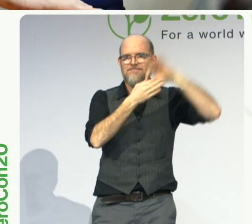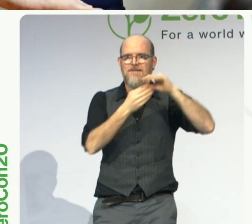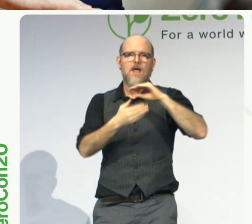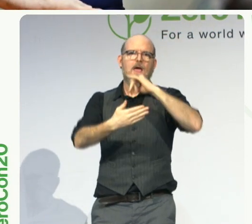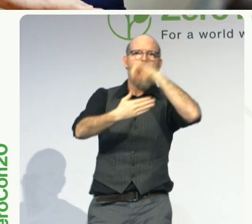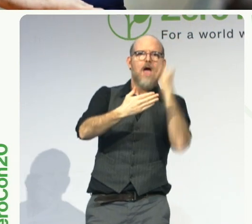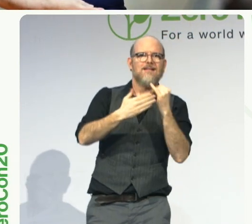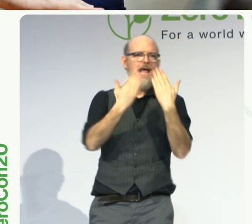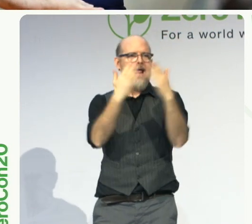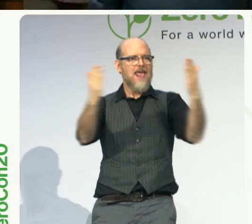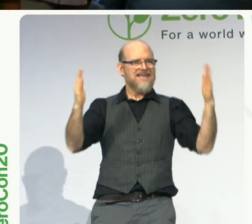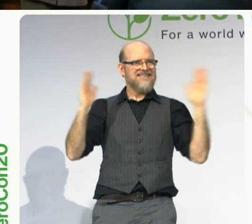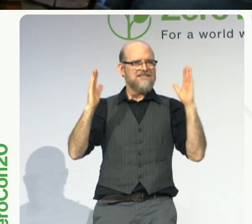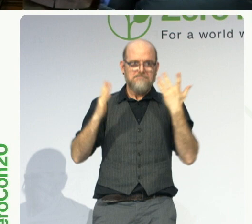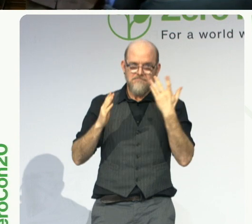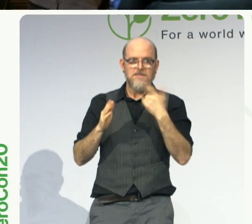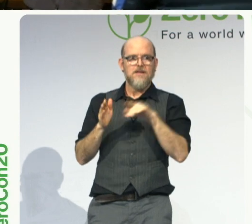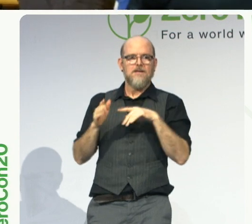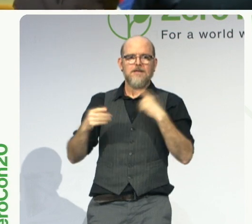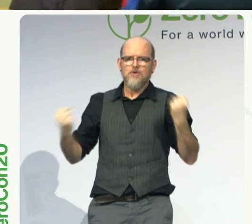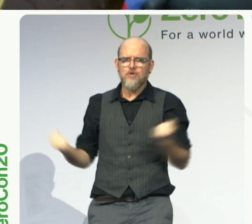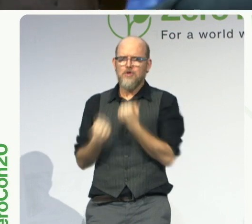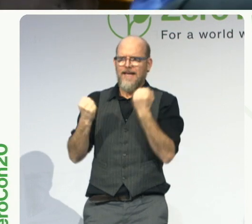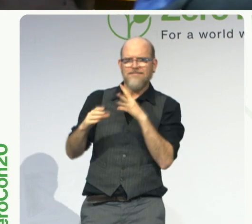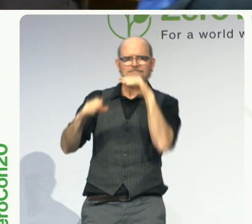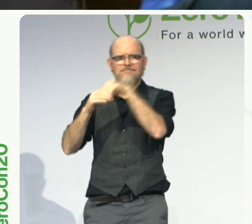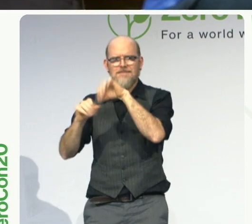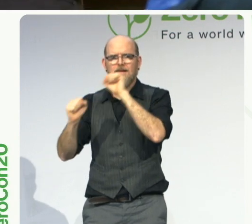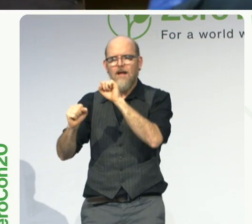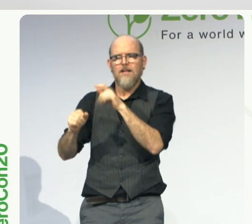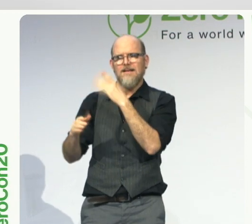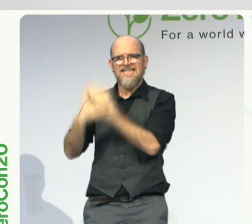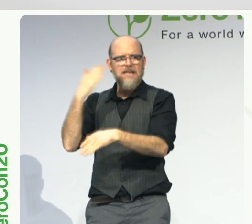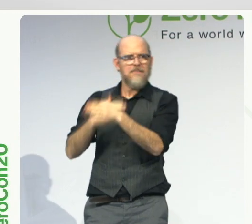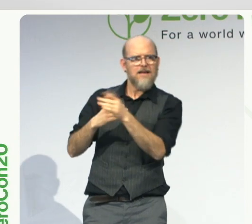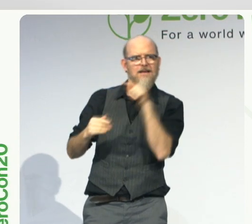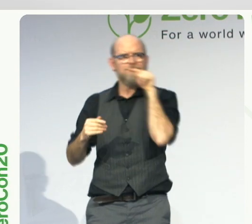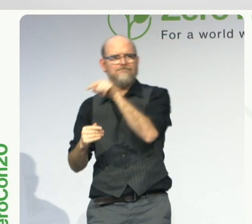with disabilities to conduct art tours and create job opportunities.